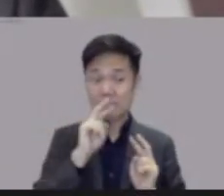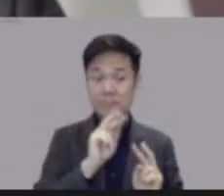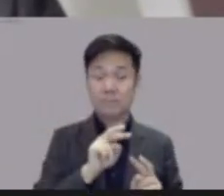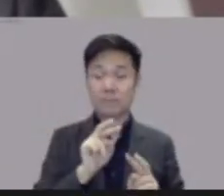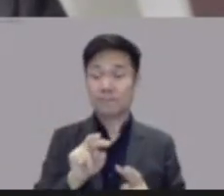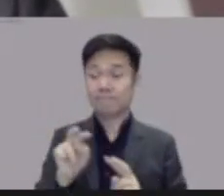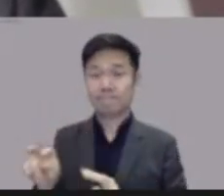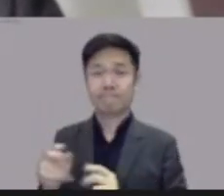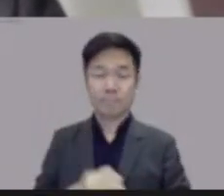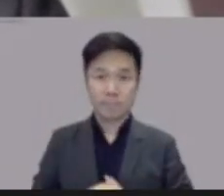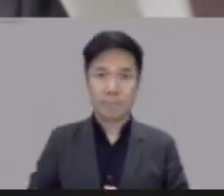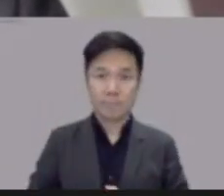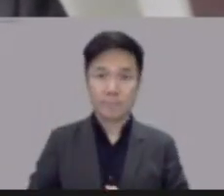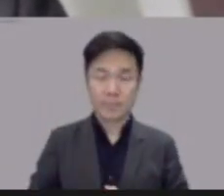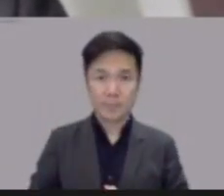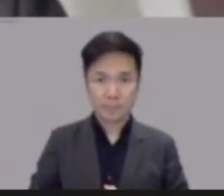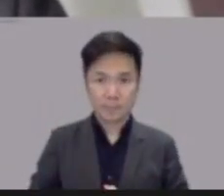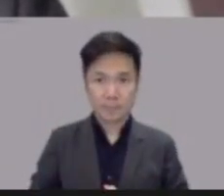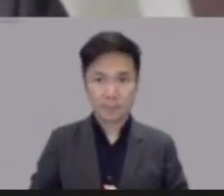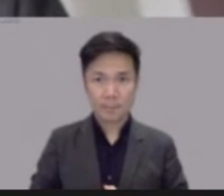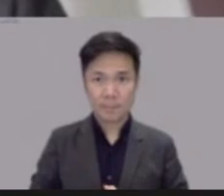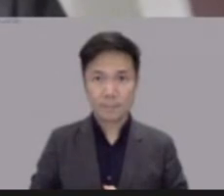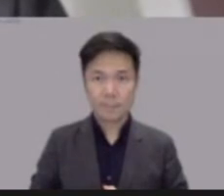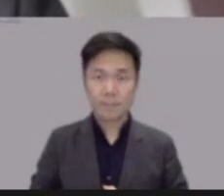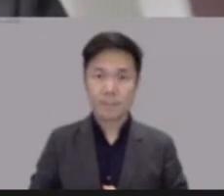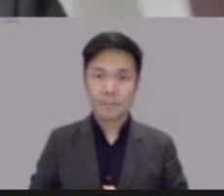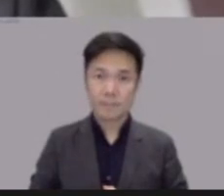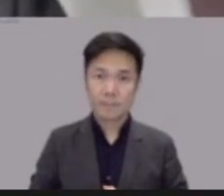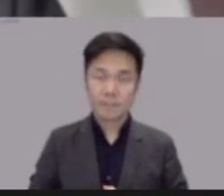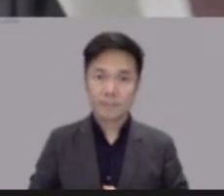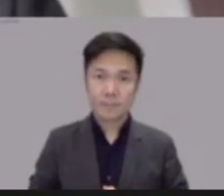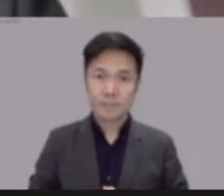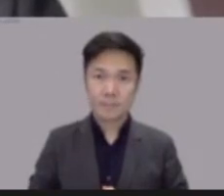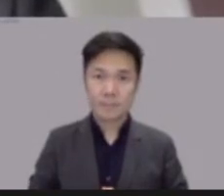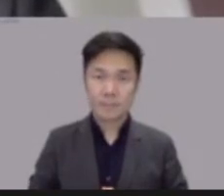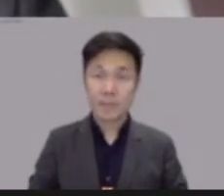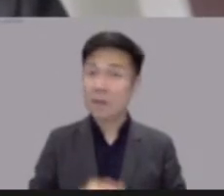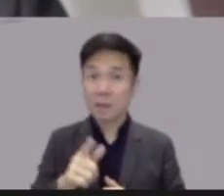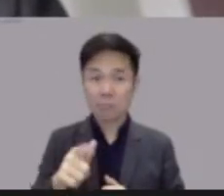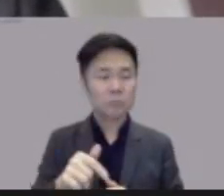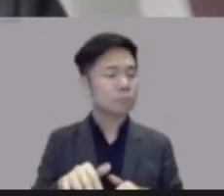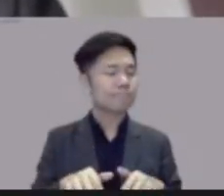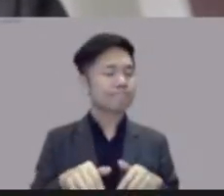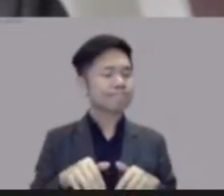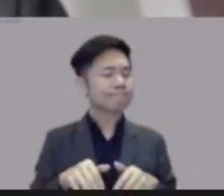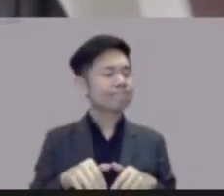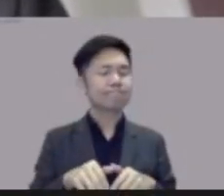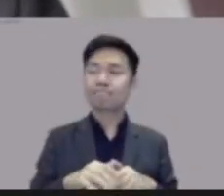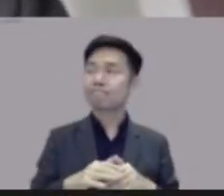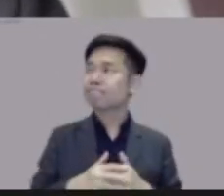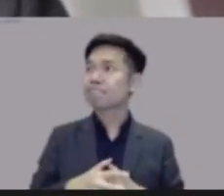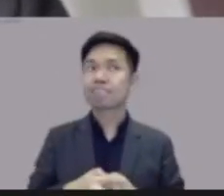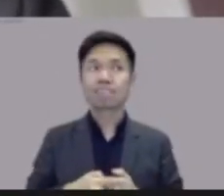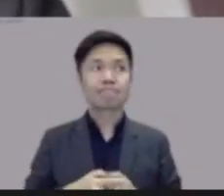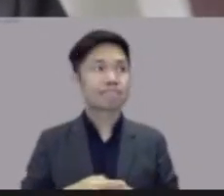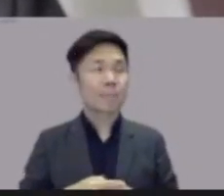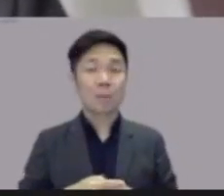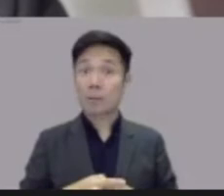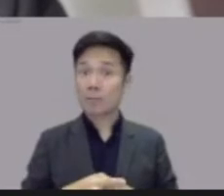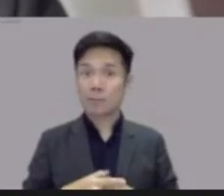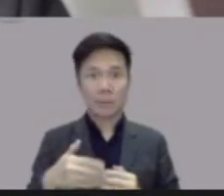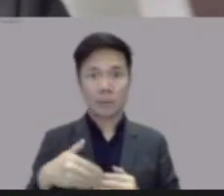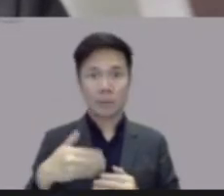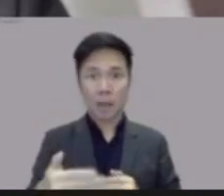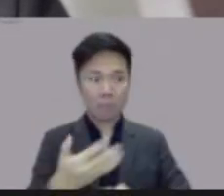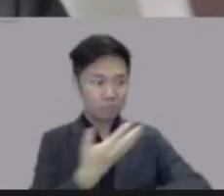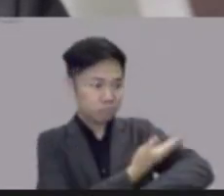our grandchildren will live far into the next we are the ones to inherit the consequences of Rapid environmental degradation